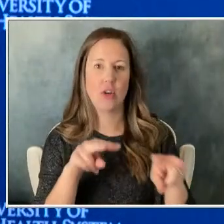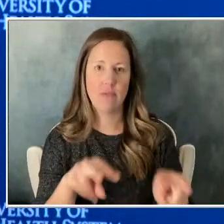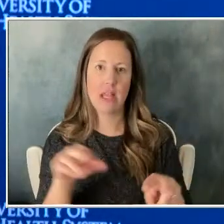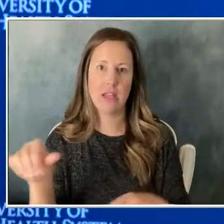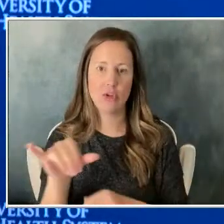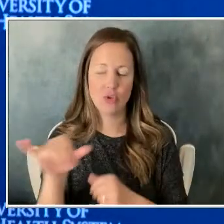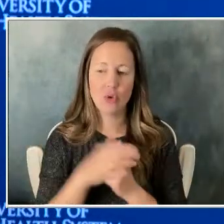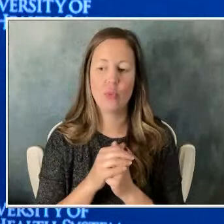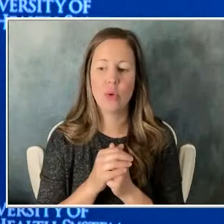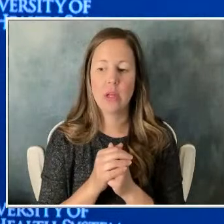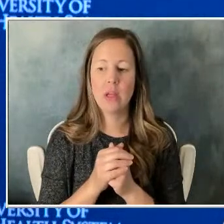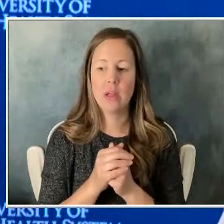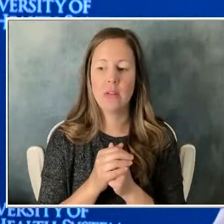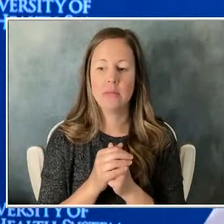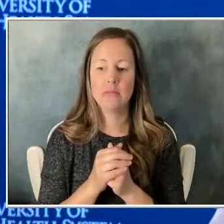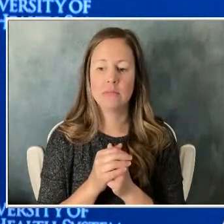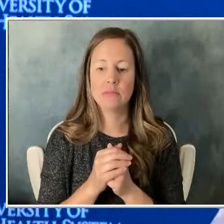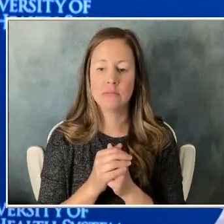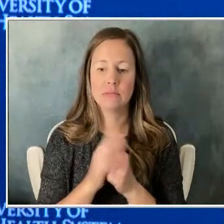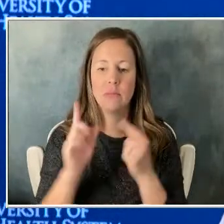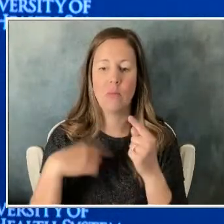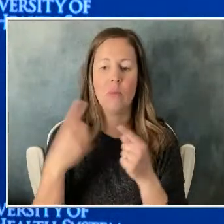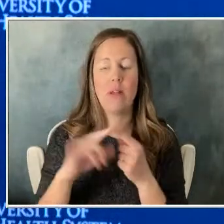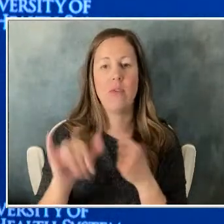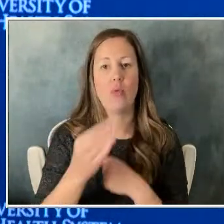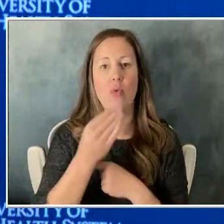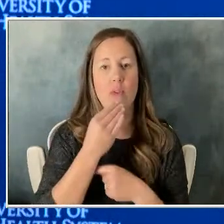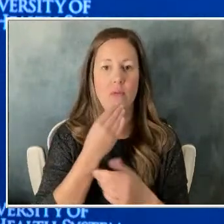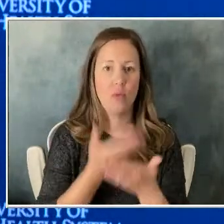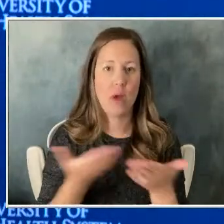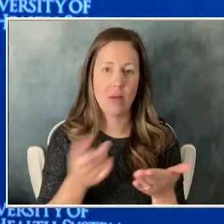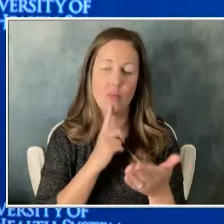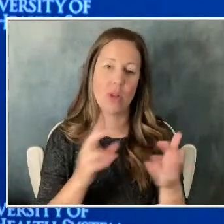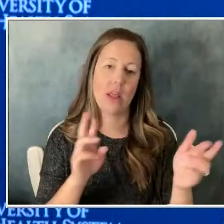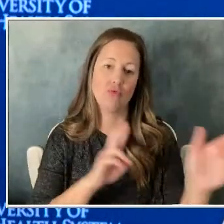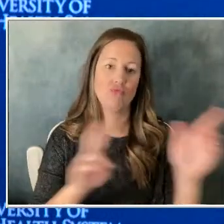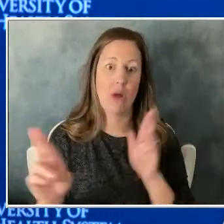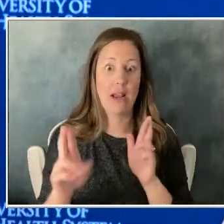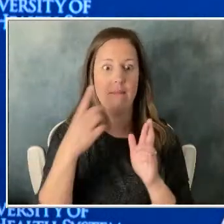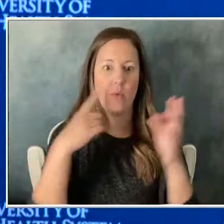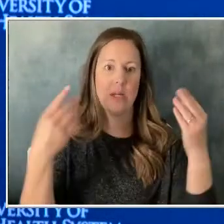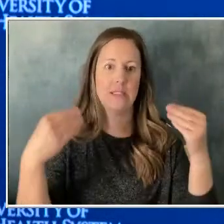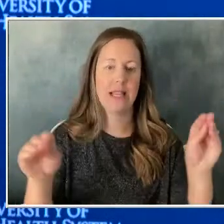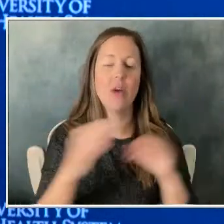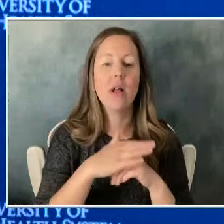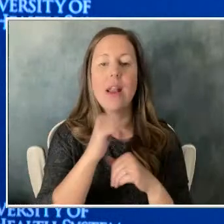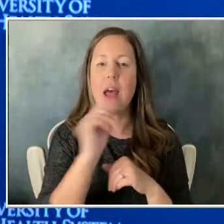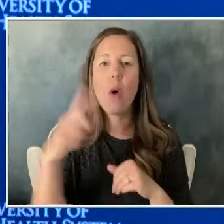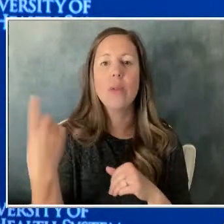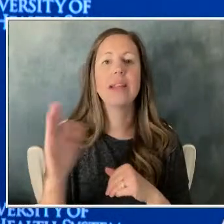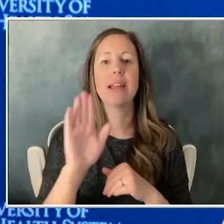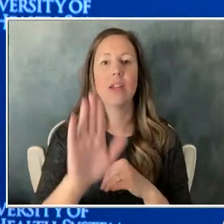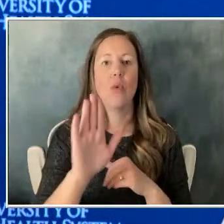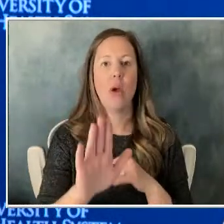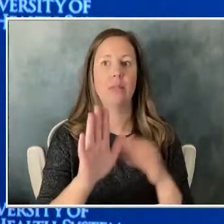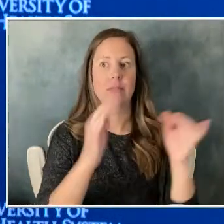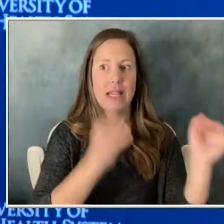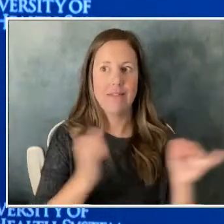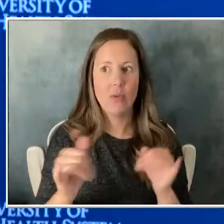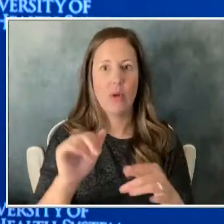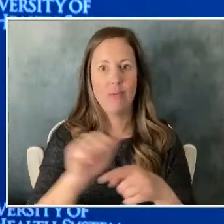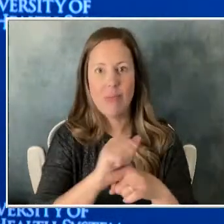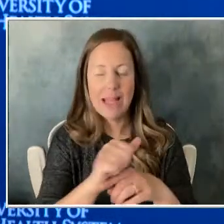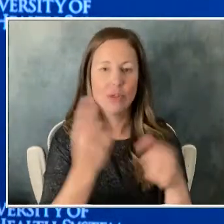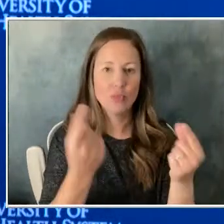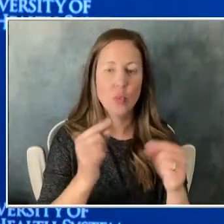food items are made ready for sale. So it is not only your individual, but it is national